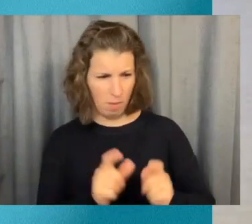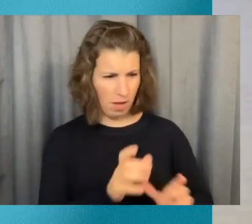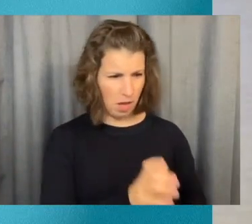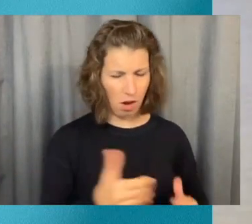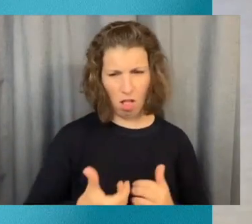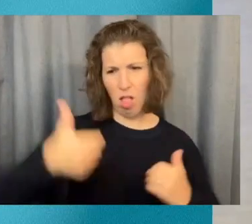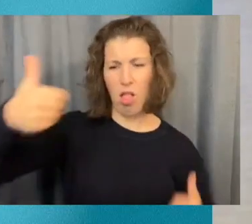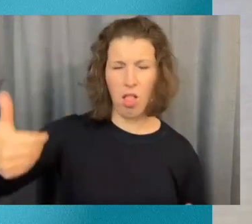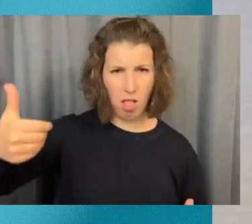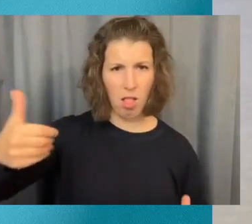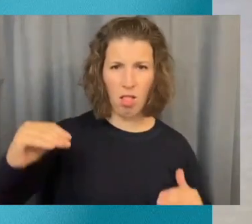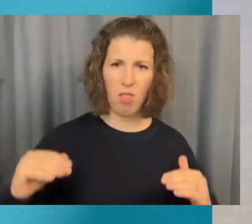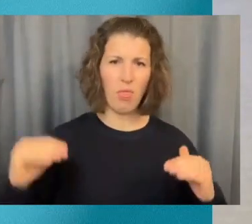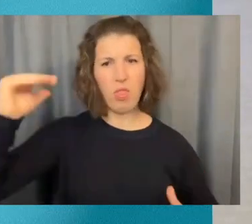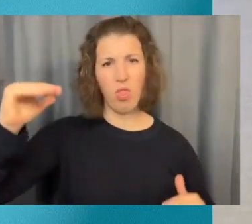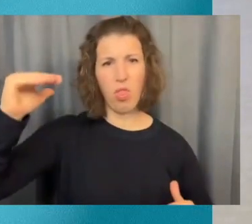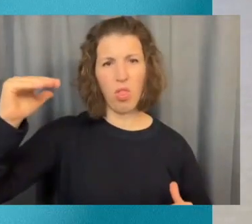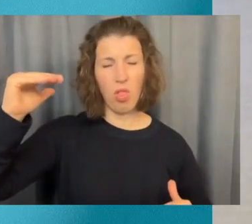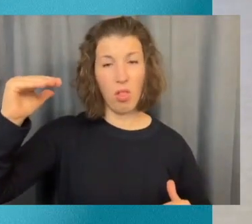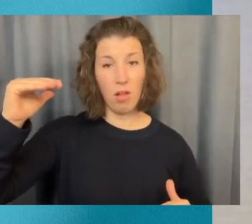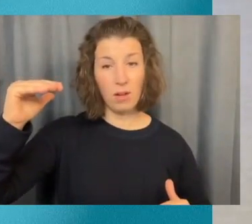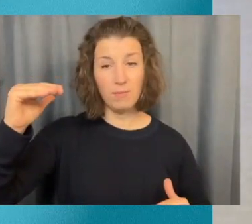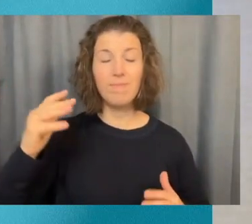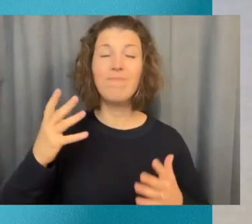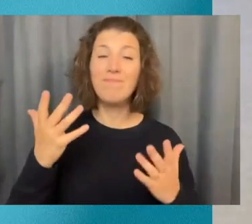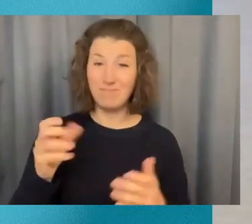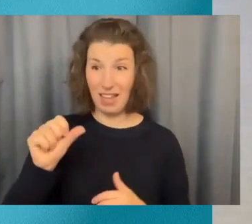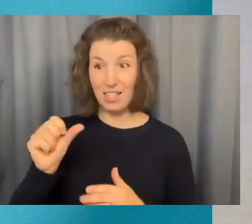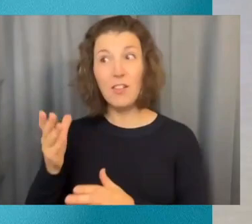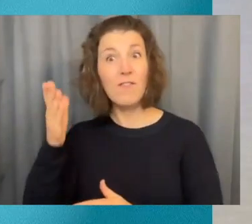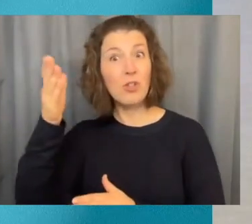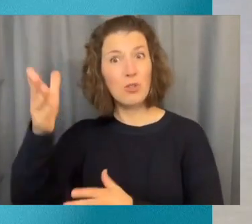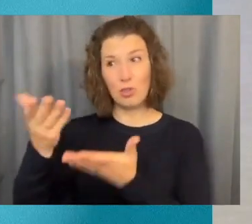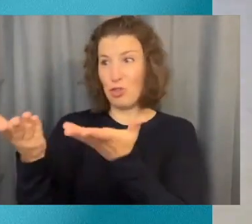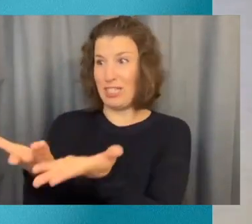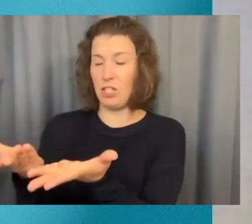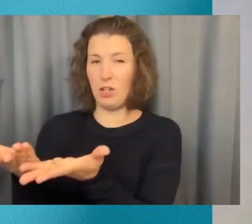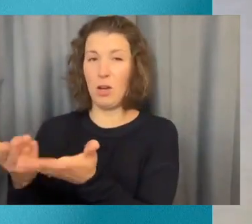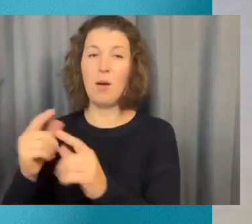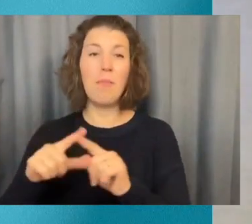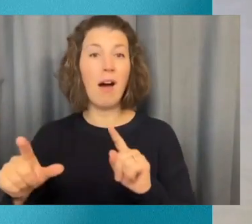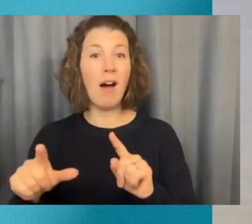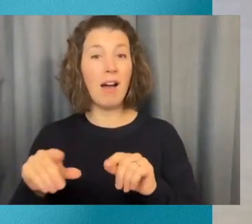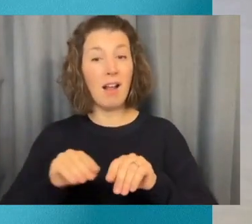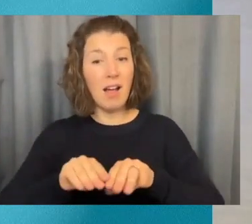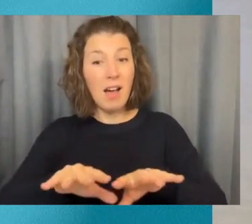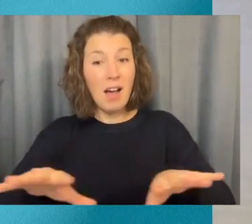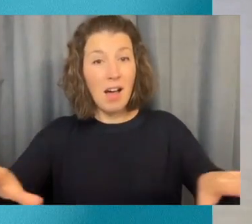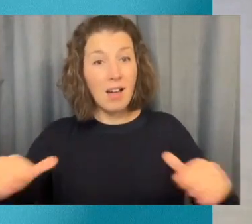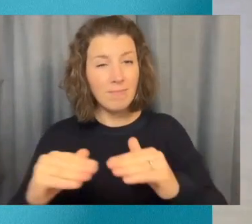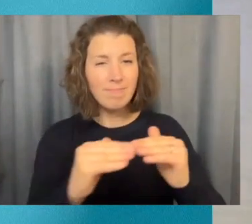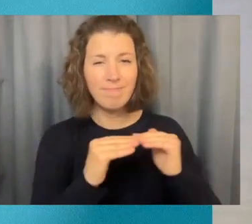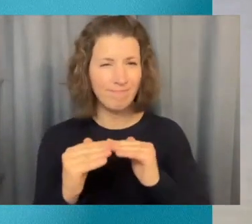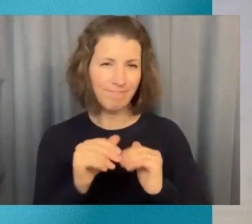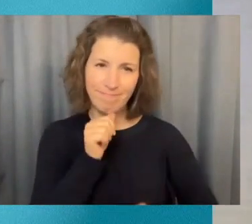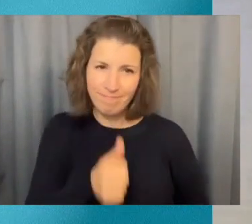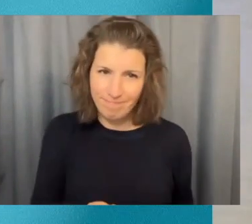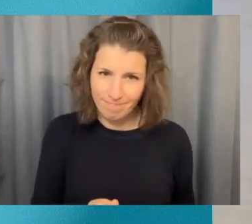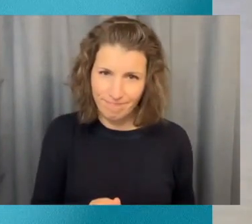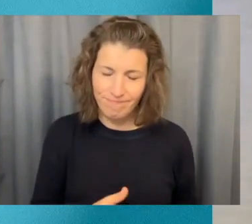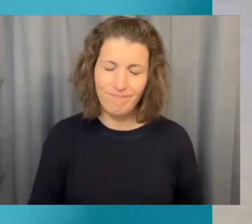just unevenly distributed. And by the way, I want to let you know that I'm going